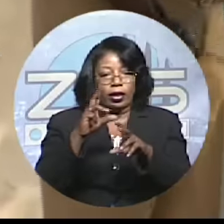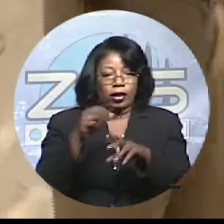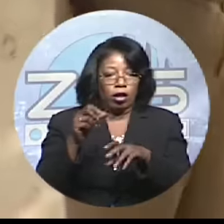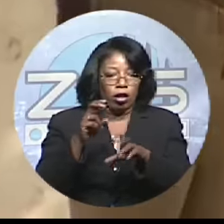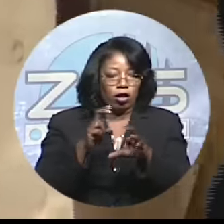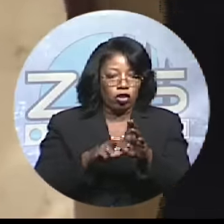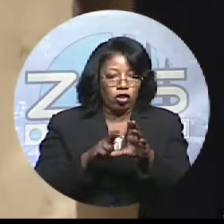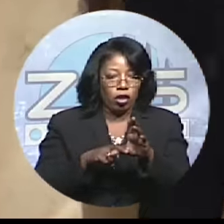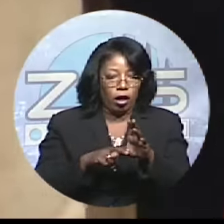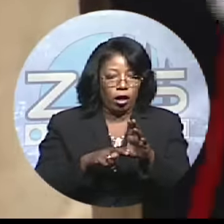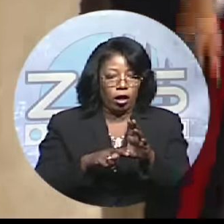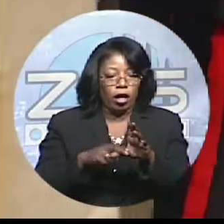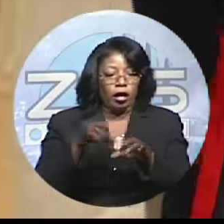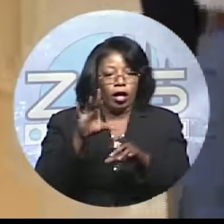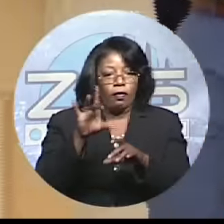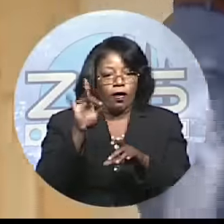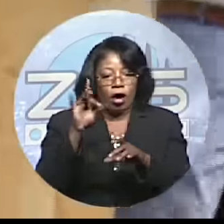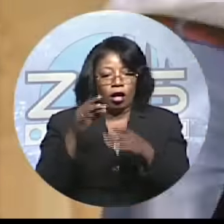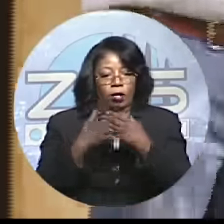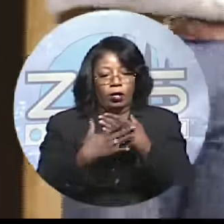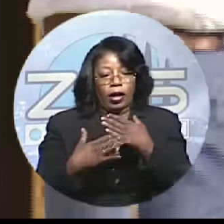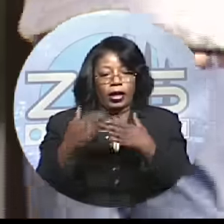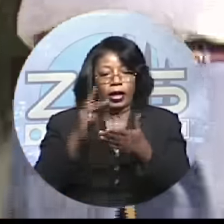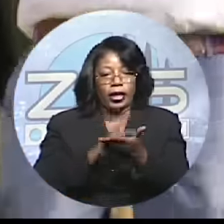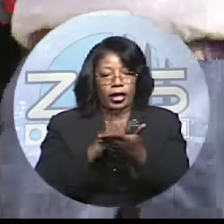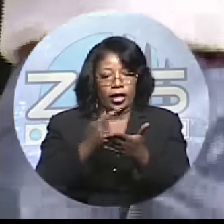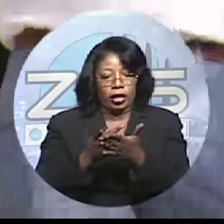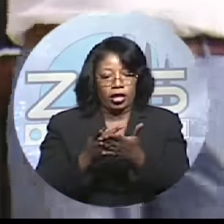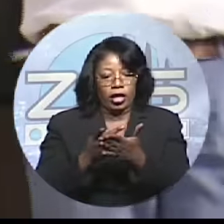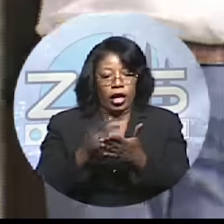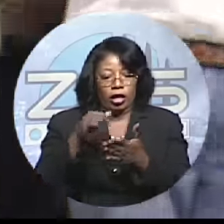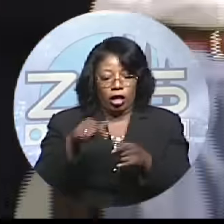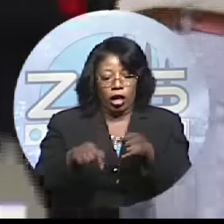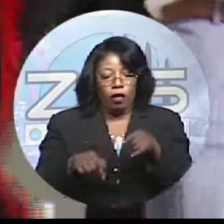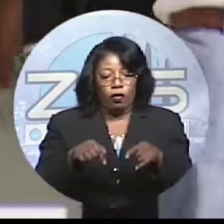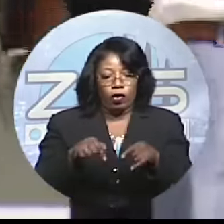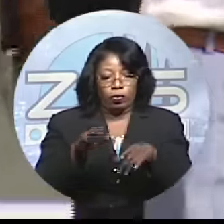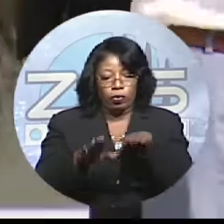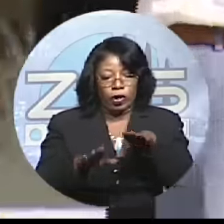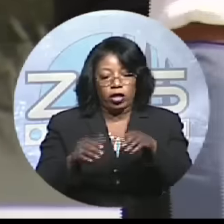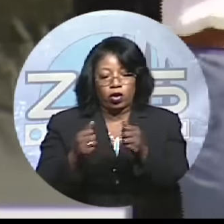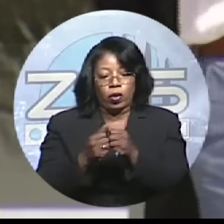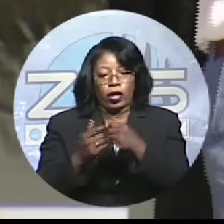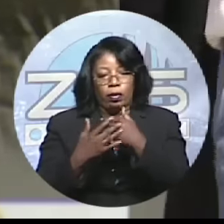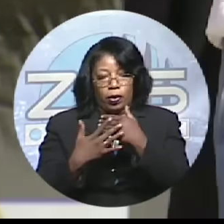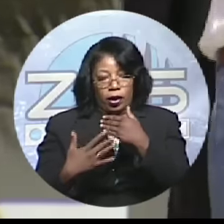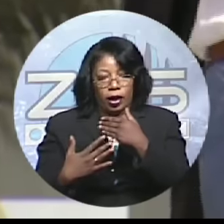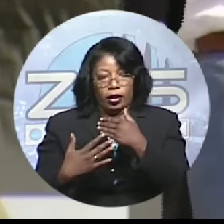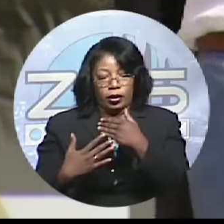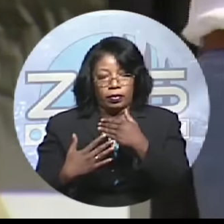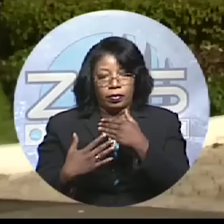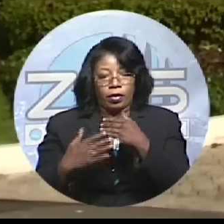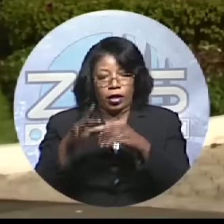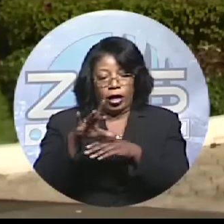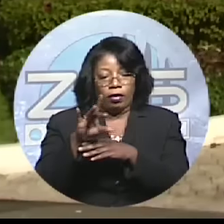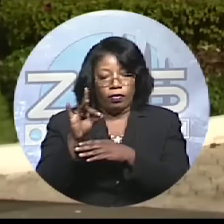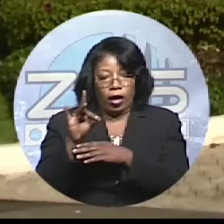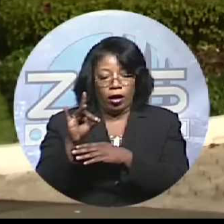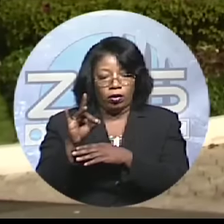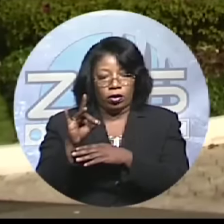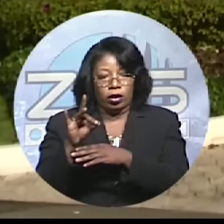also found near the kitchen area. Visible foot trails of blood led Inspector Dean to the body of prominent podiatrist Dr. Philip Vasili, who